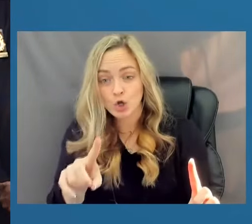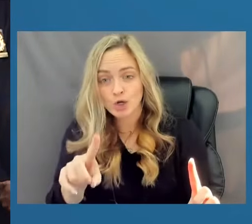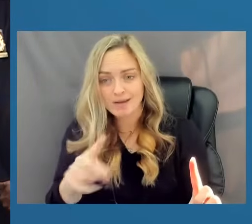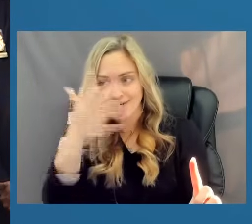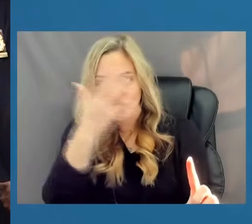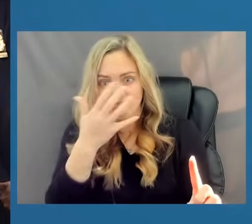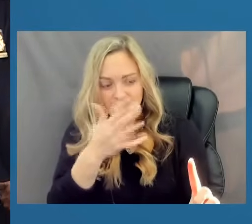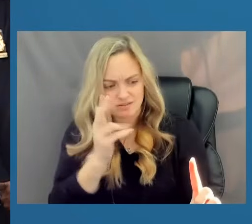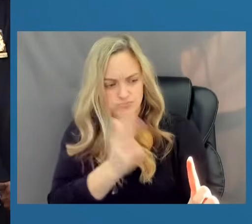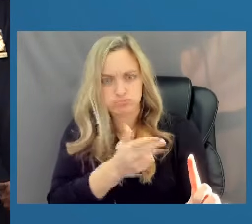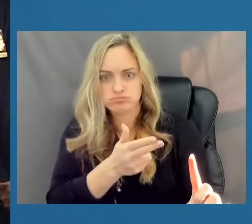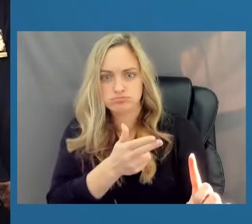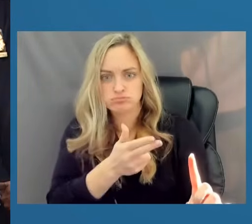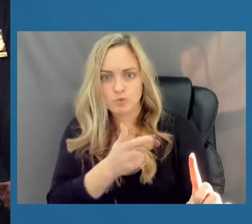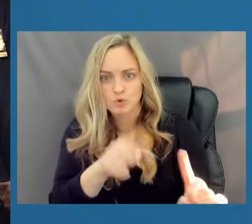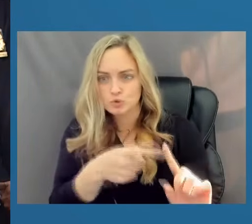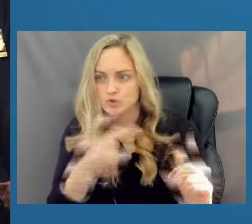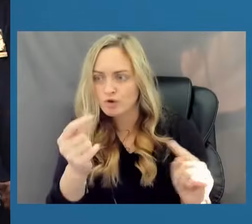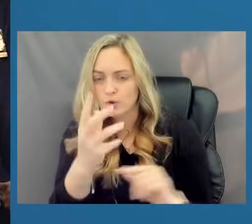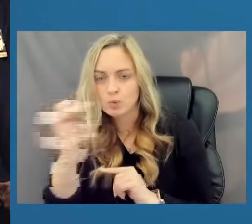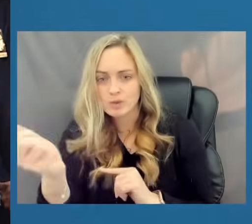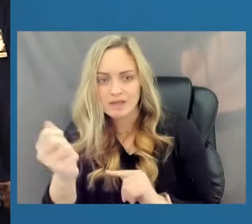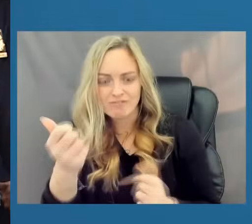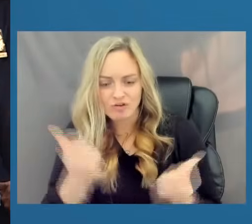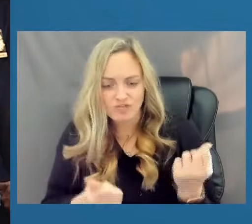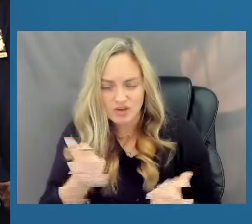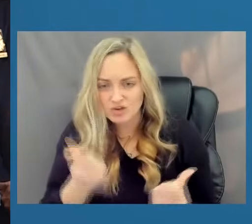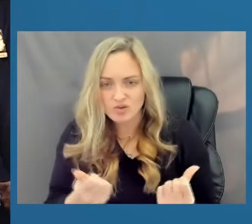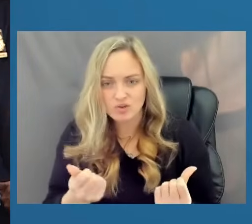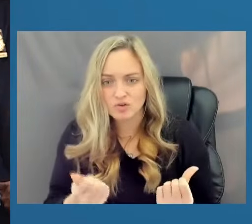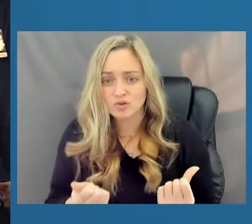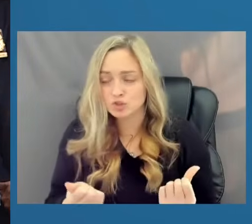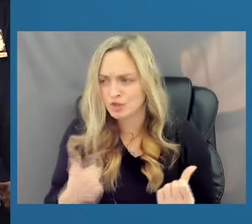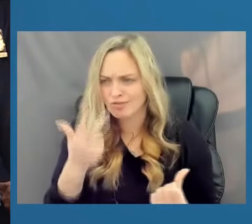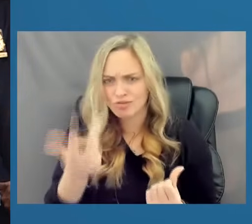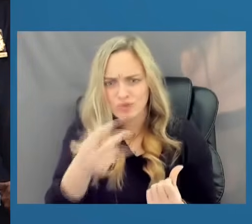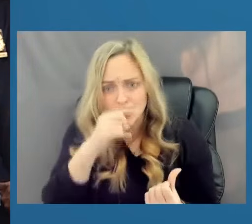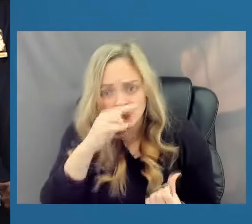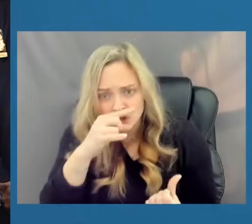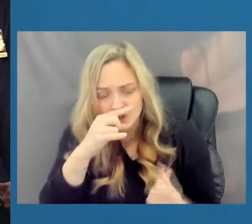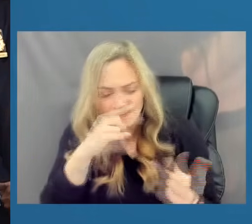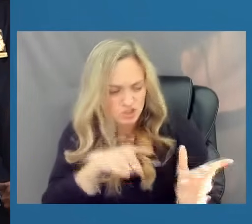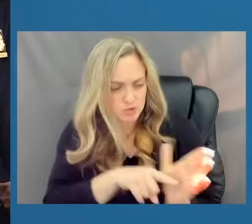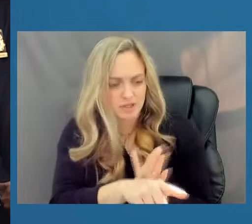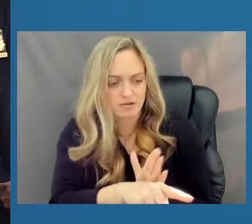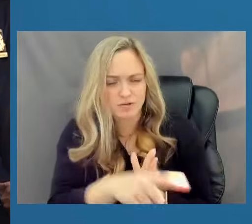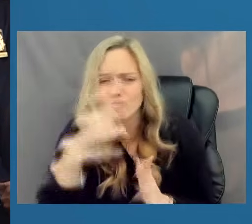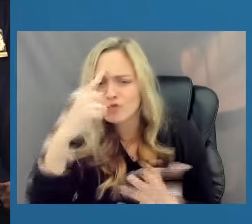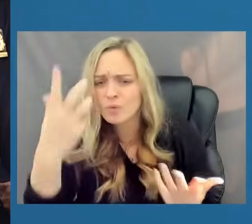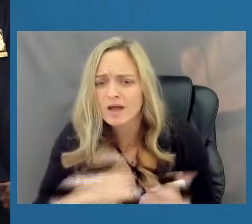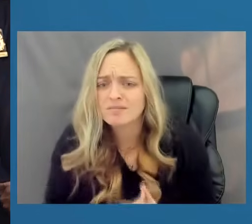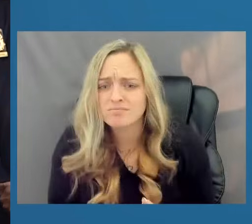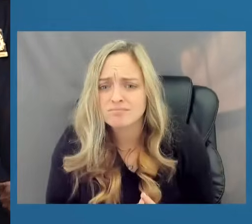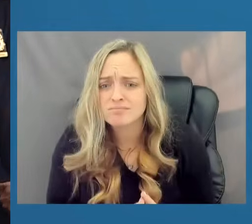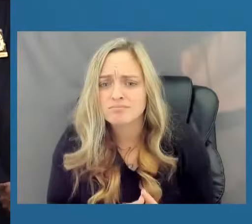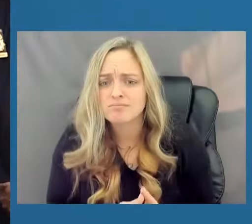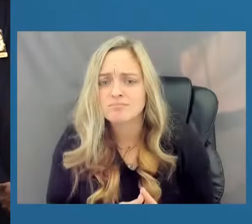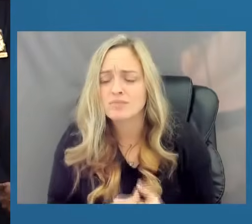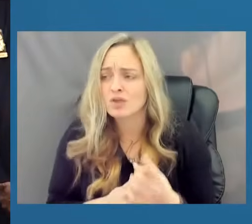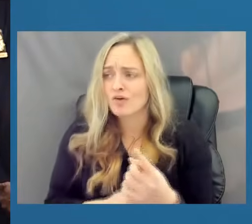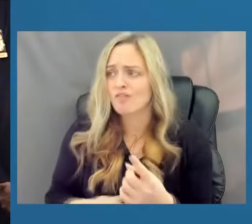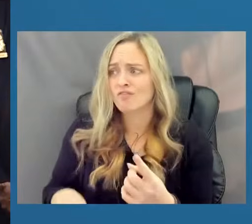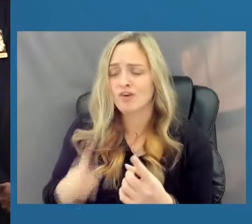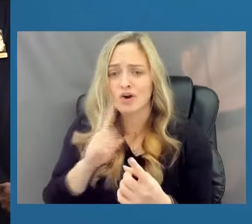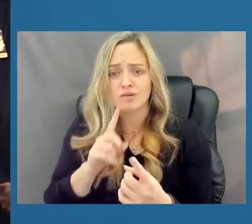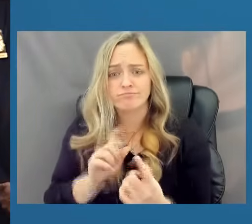vehicle. A mother of 3 killed in cold blood. For what? Exercising her First